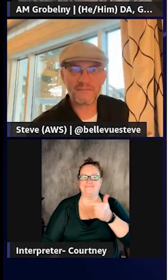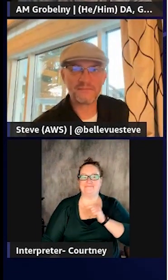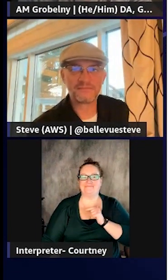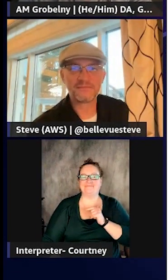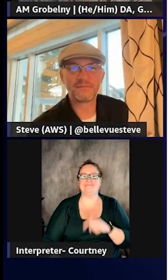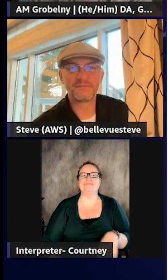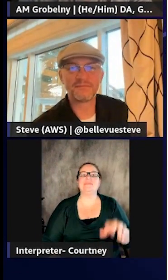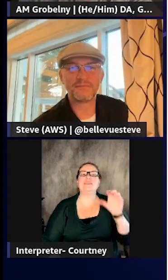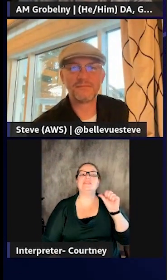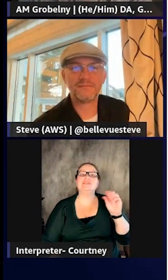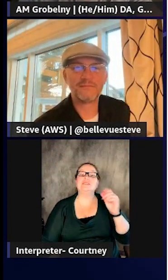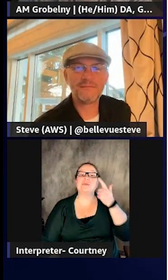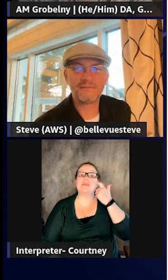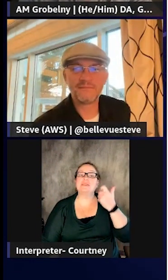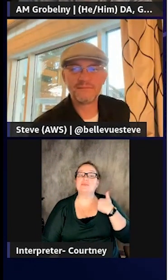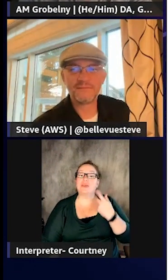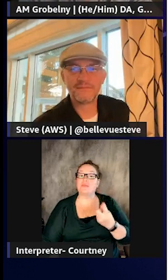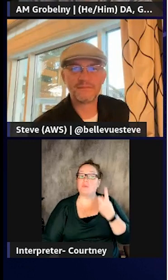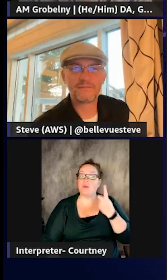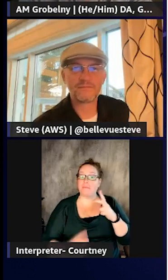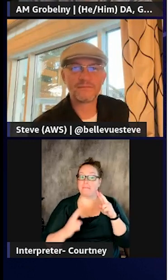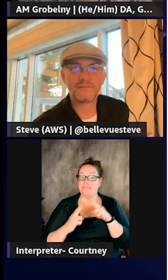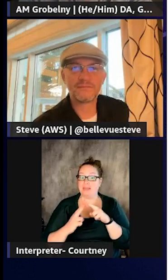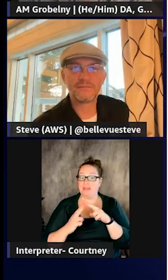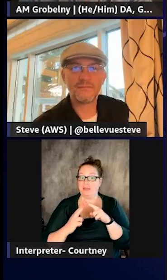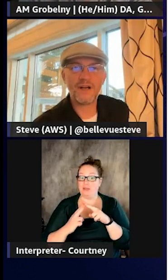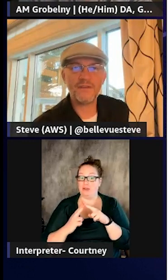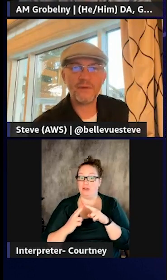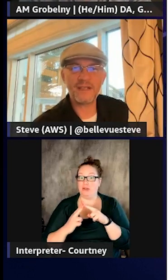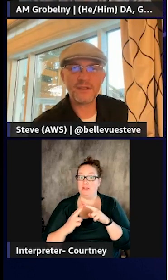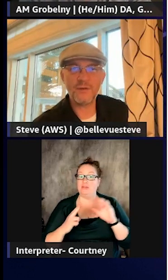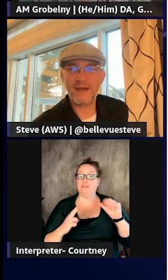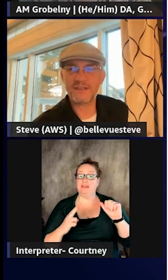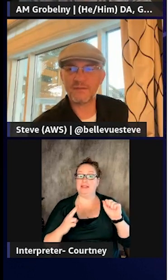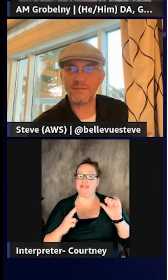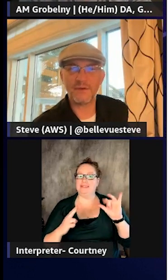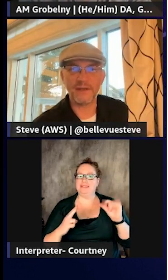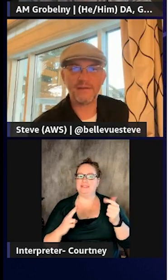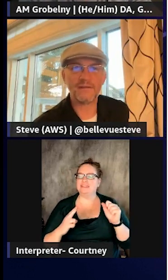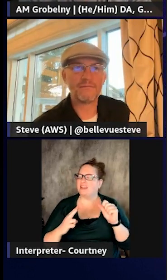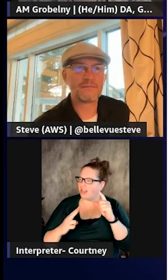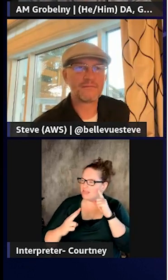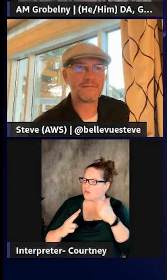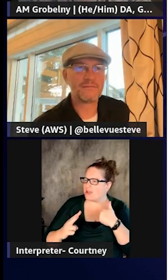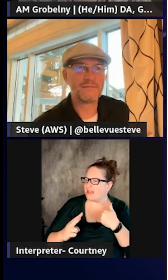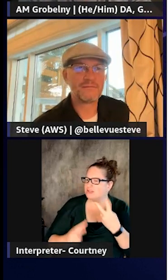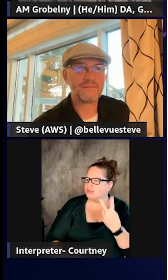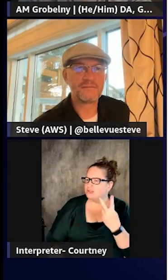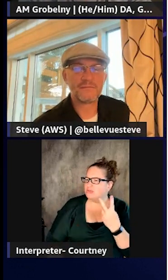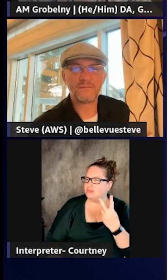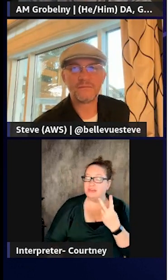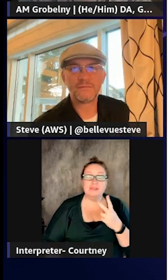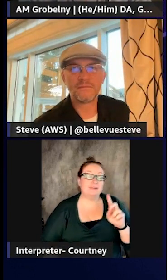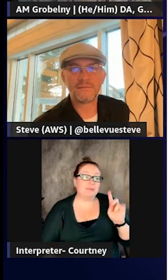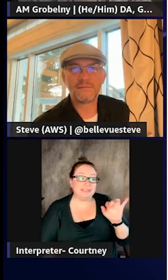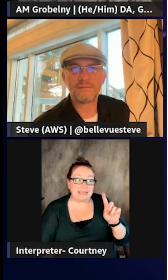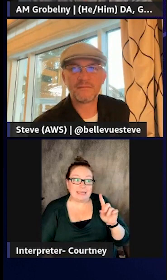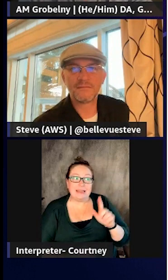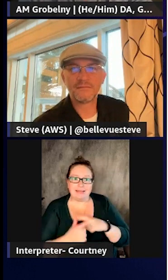So it says we've got one pair of casings. I thought we had 2 pairs at one point. We did, and I messed it up,